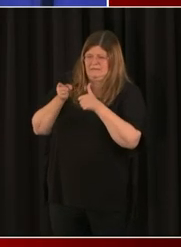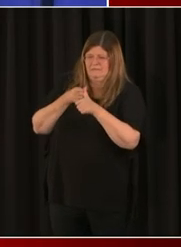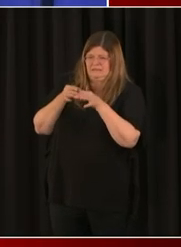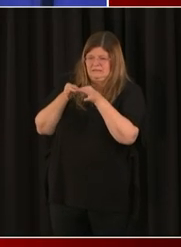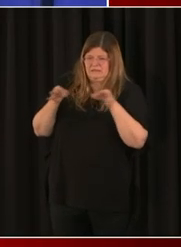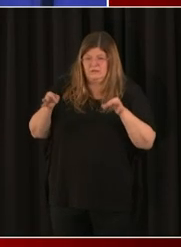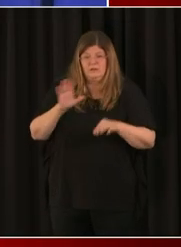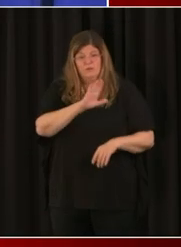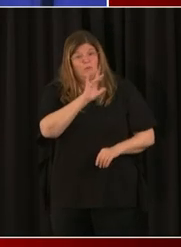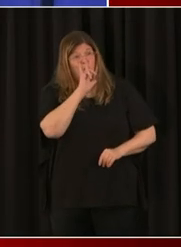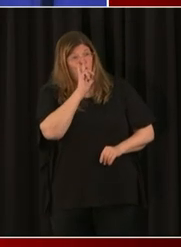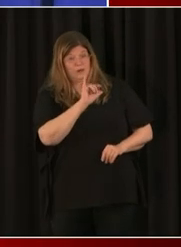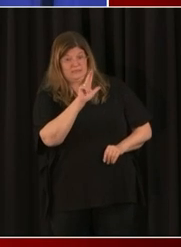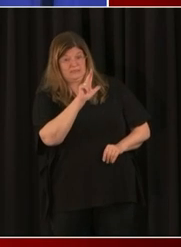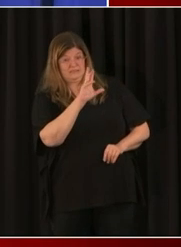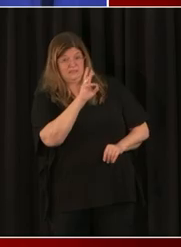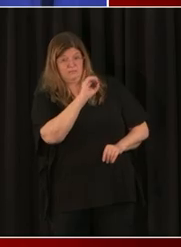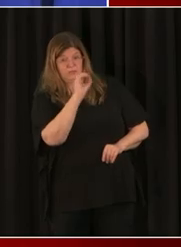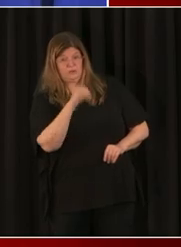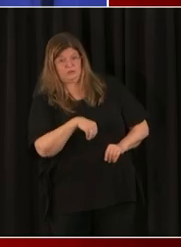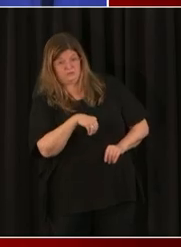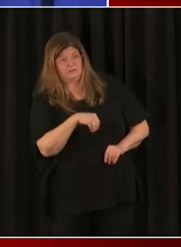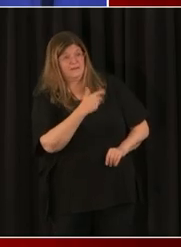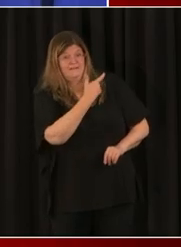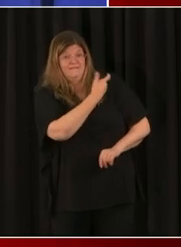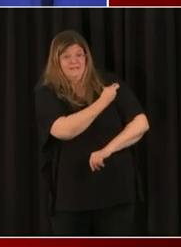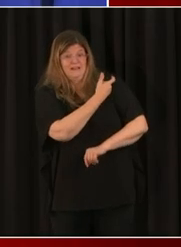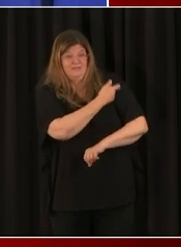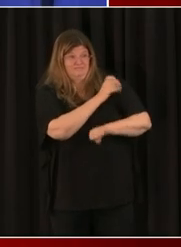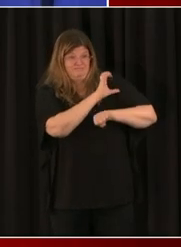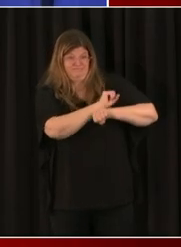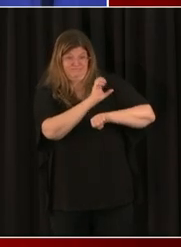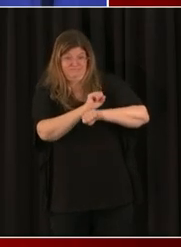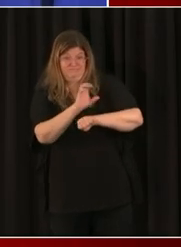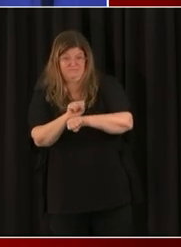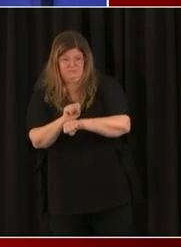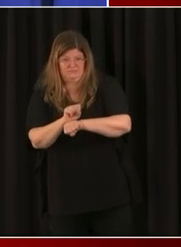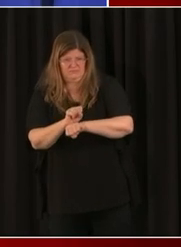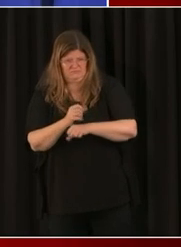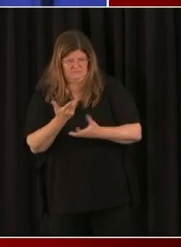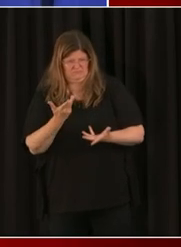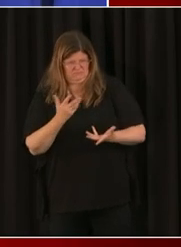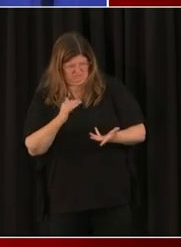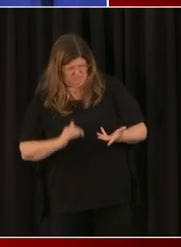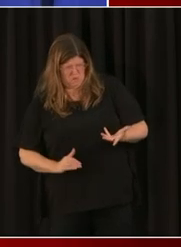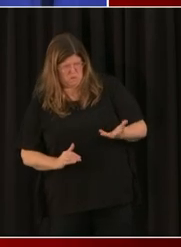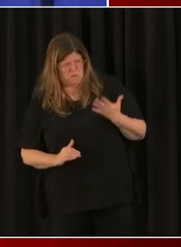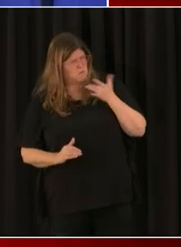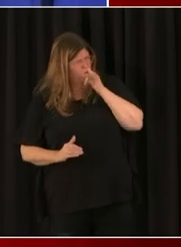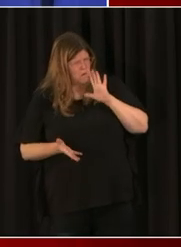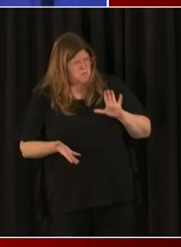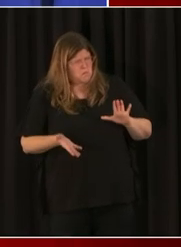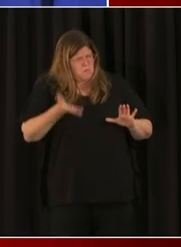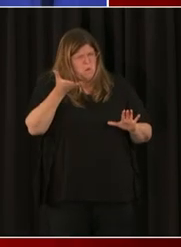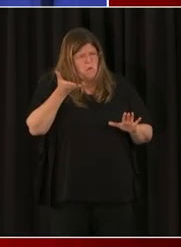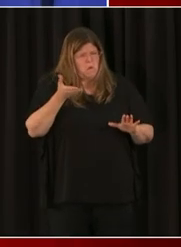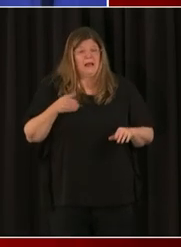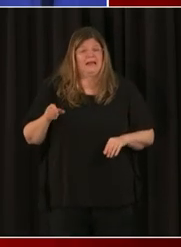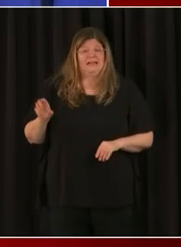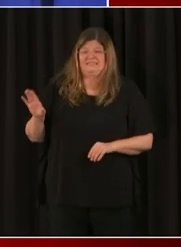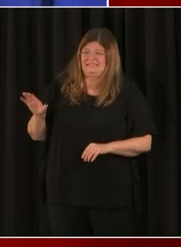it's like 36% of vaccine appointments are booked, right? I got it. So Yeah. your question is that there are